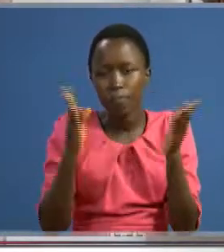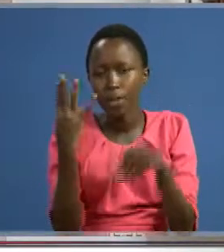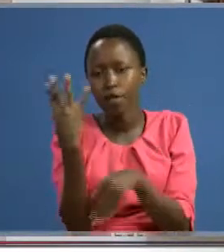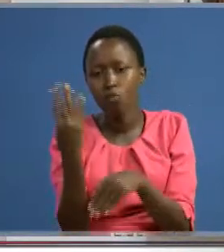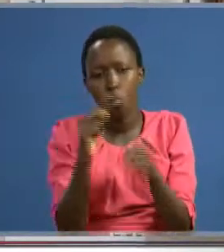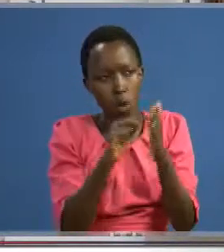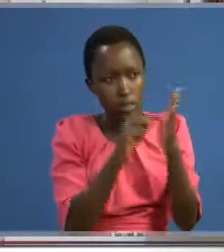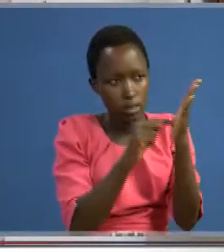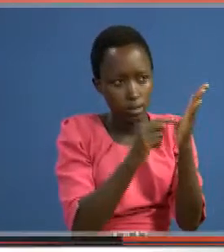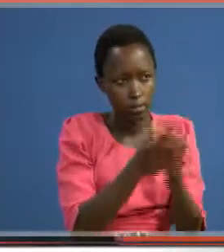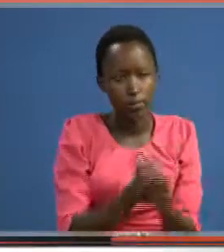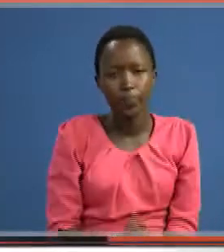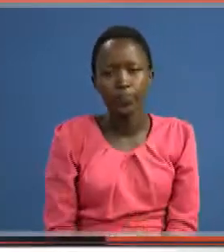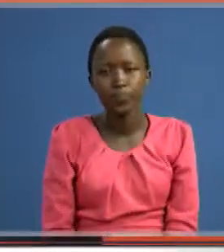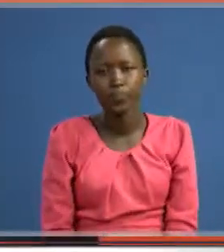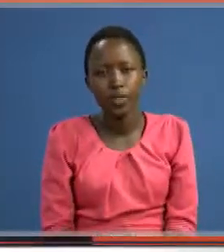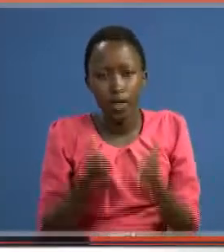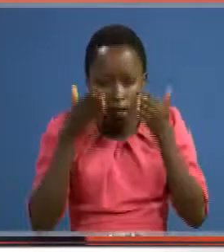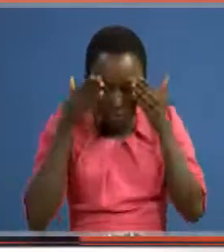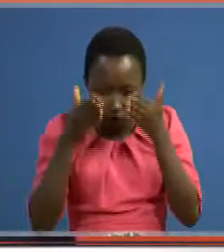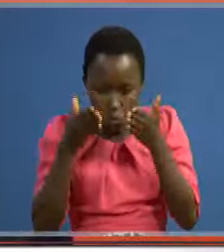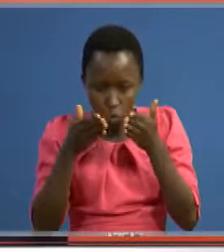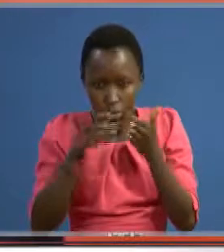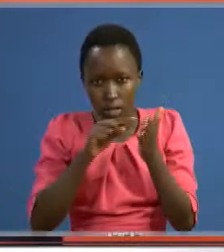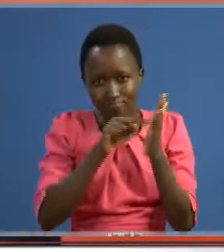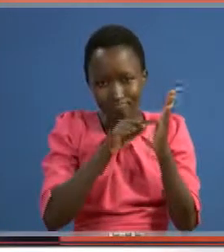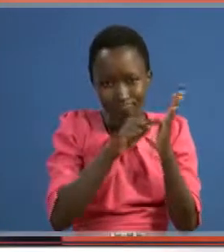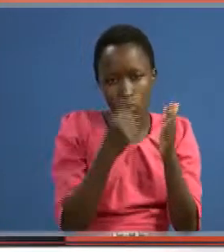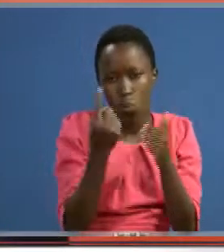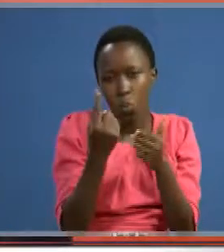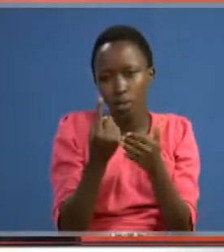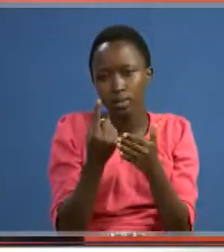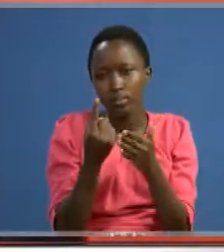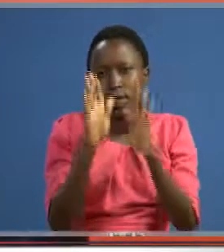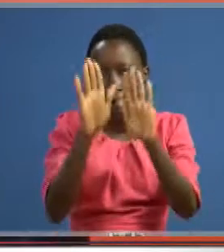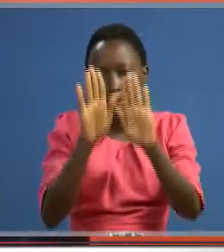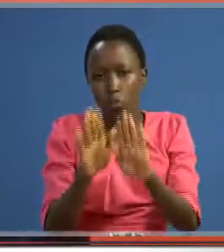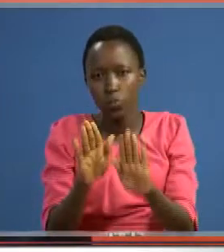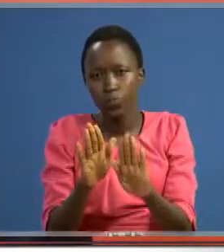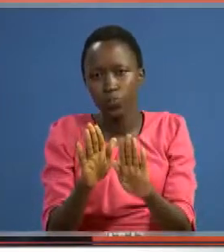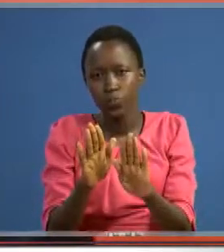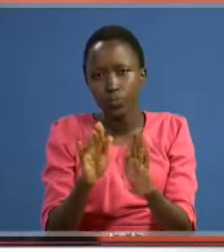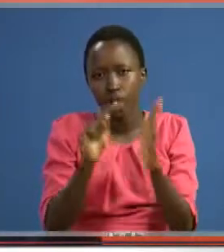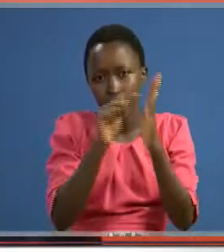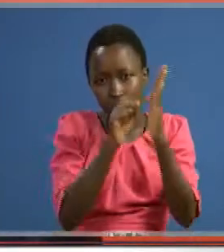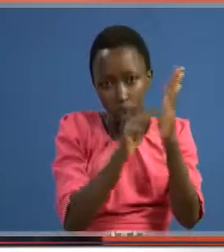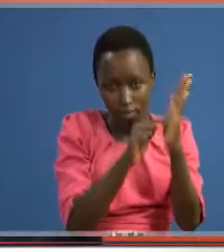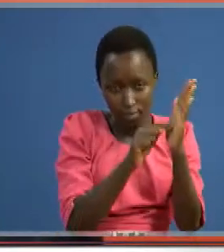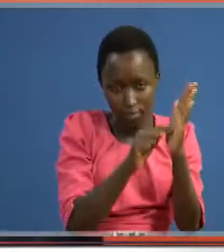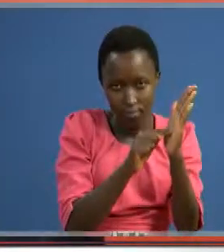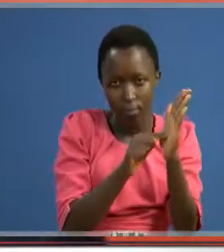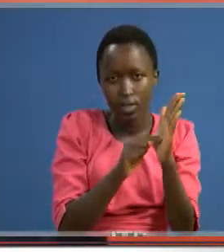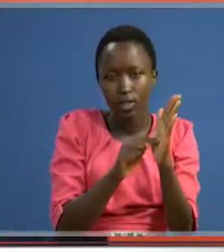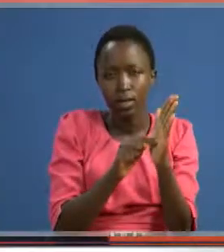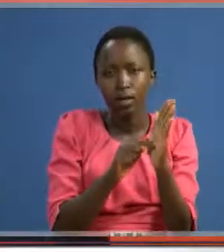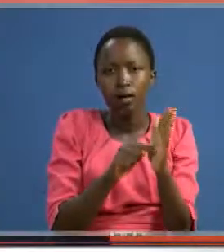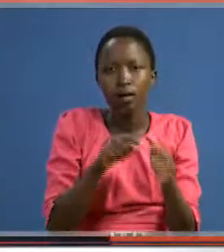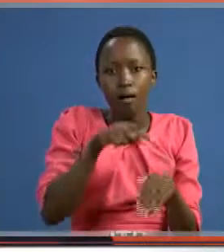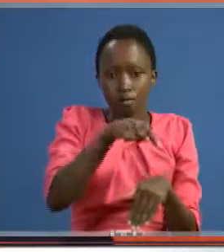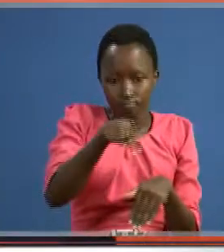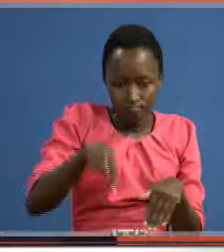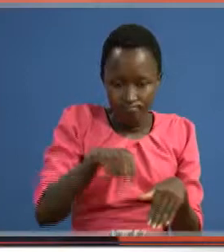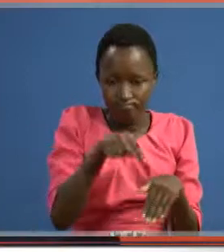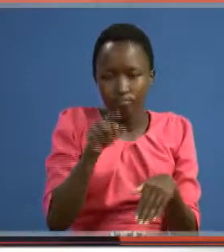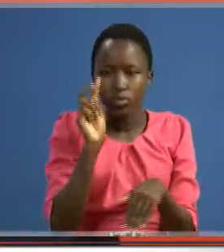Four agenda. We are looking at the manufacturing as being one of the key main agendas, and we as Toyota are looking